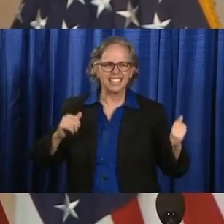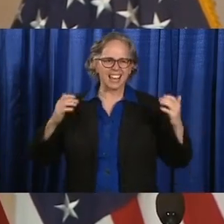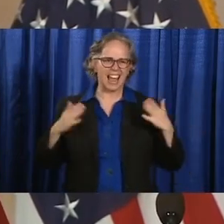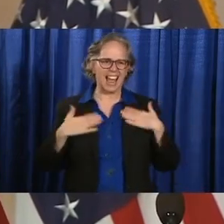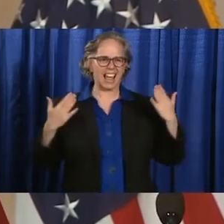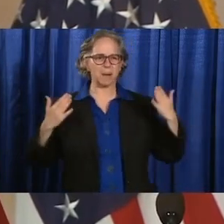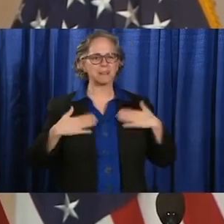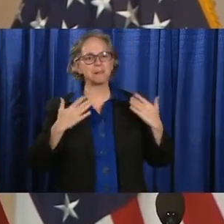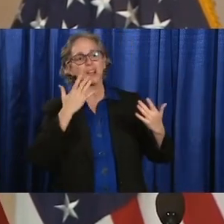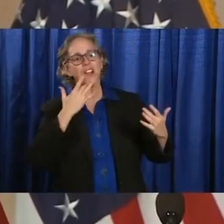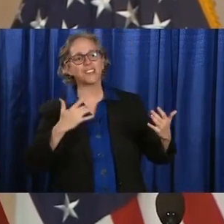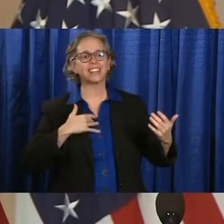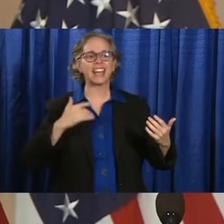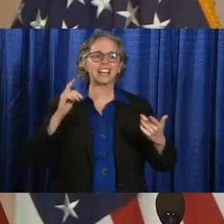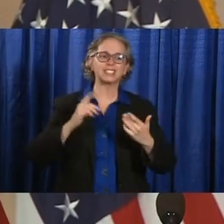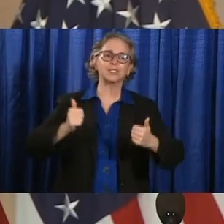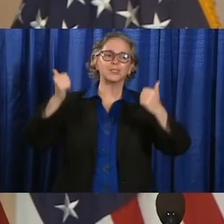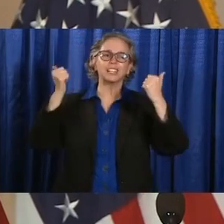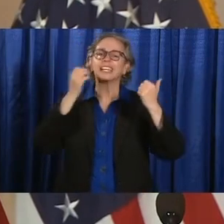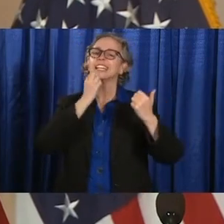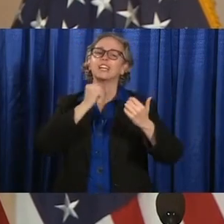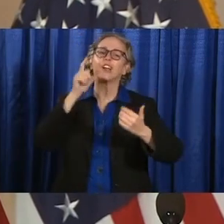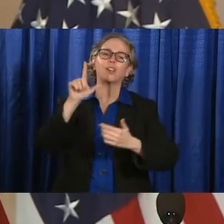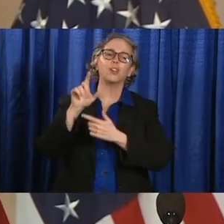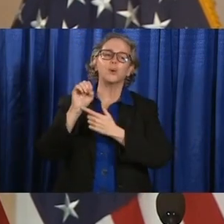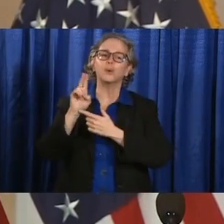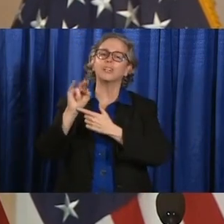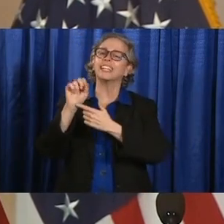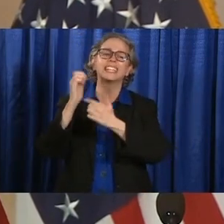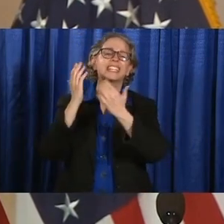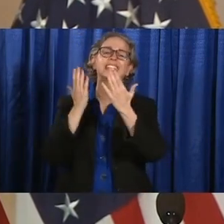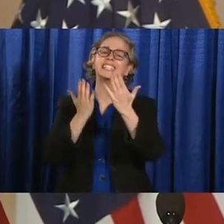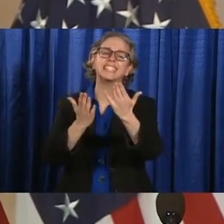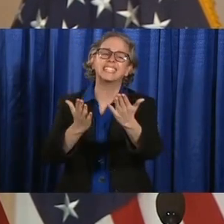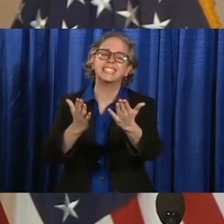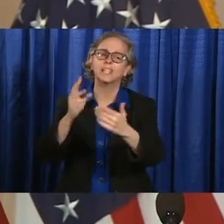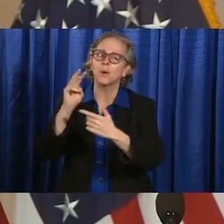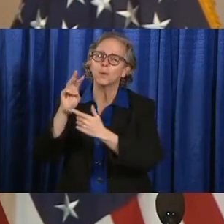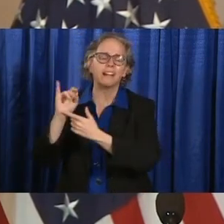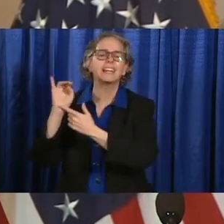Happy birthday, dear Williams.